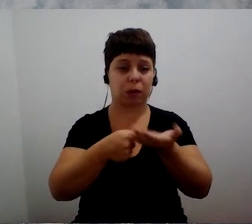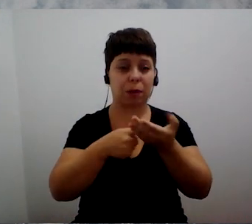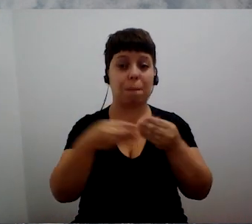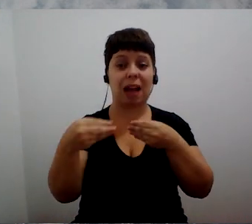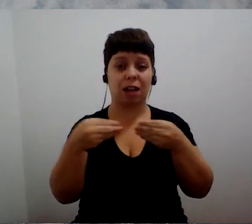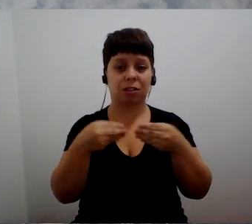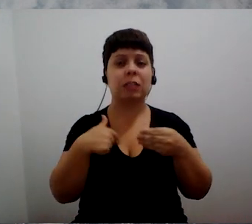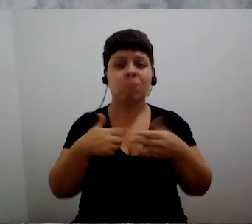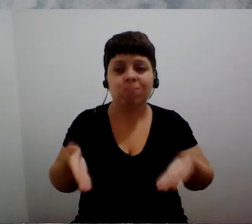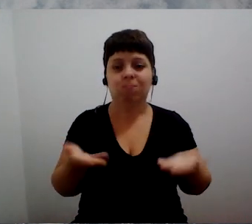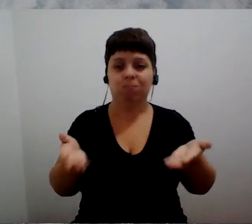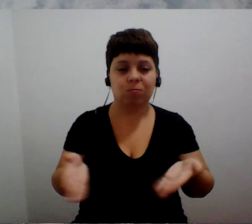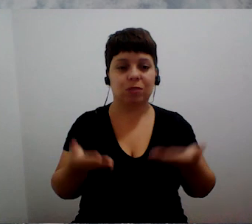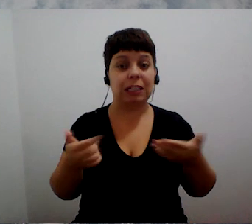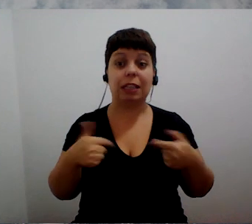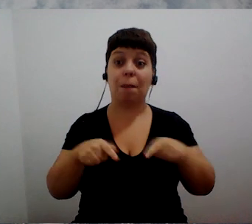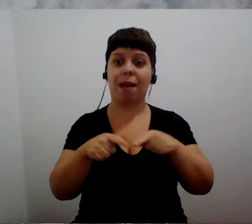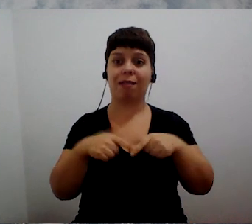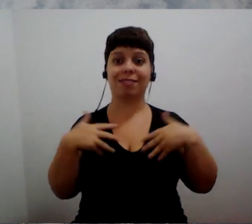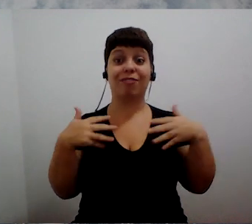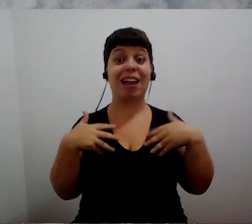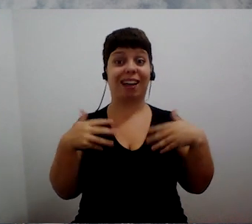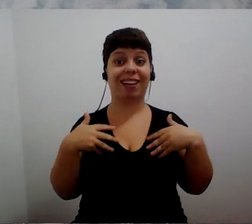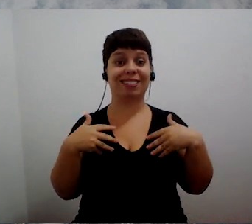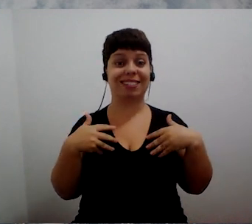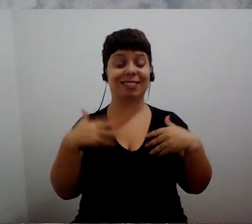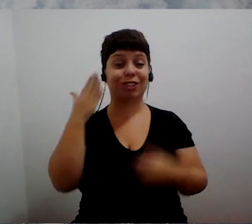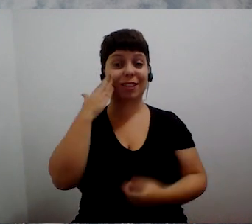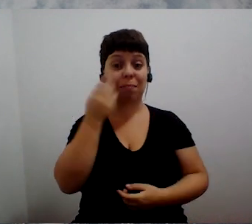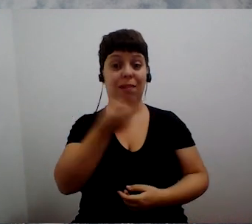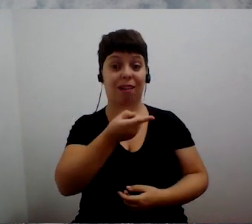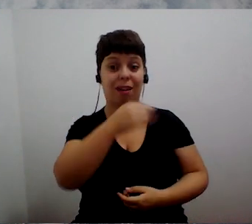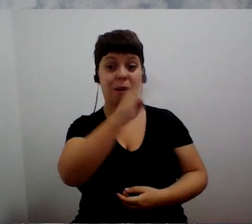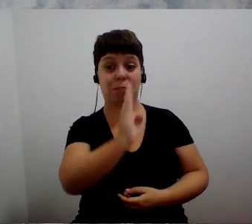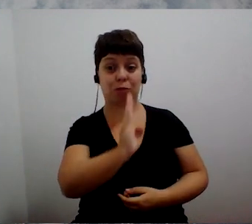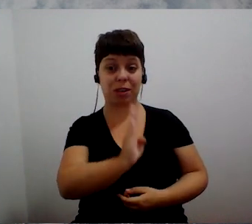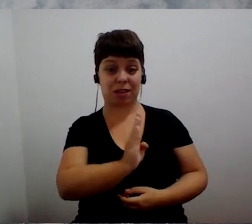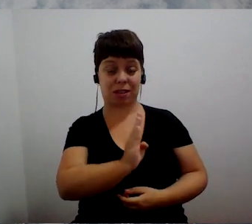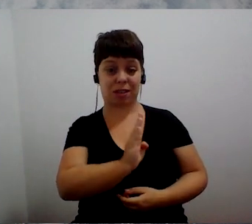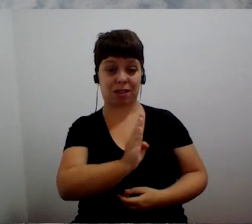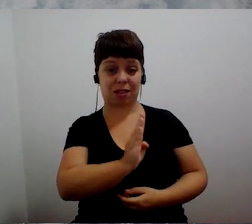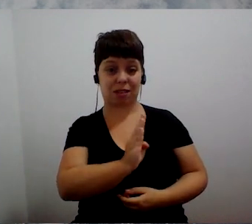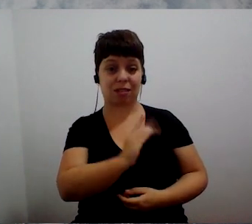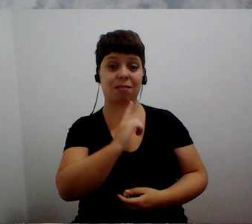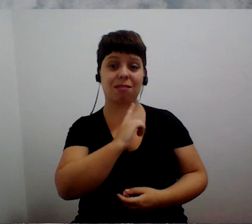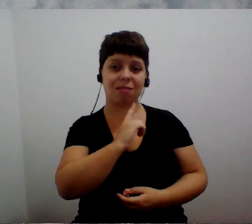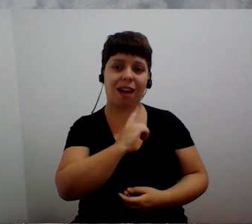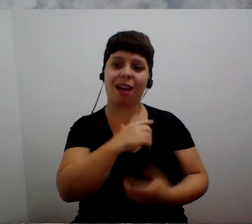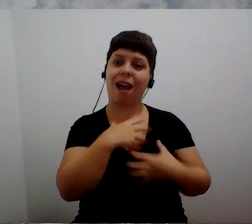are very supportive of a global agreement on plastics. And we were really encouraged and glad to hear